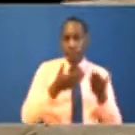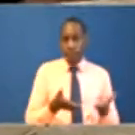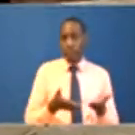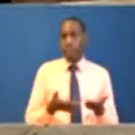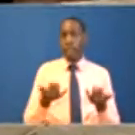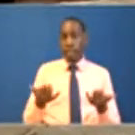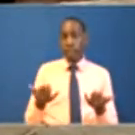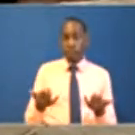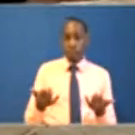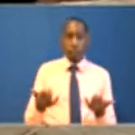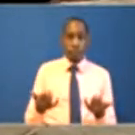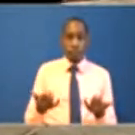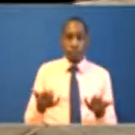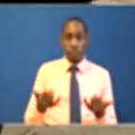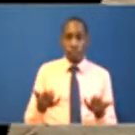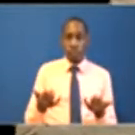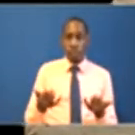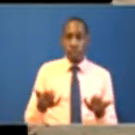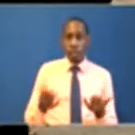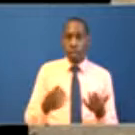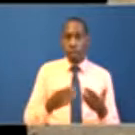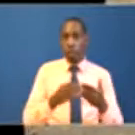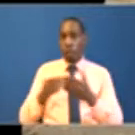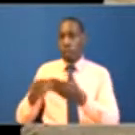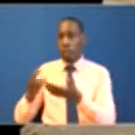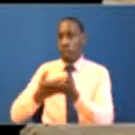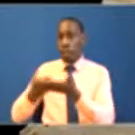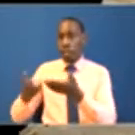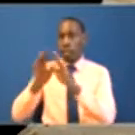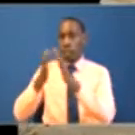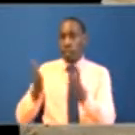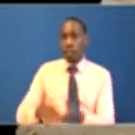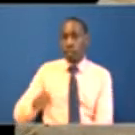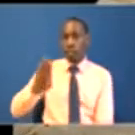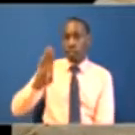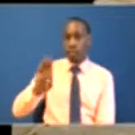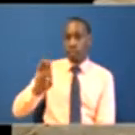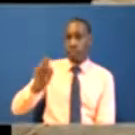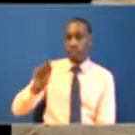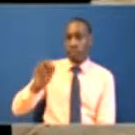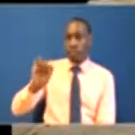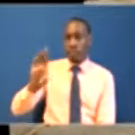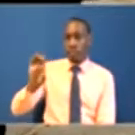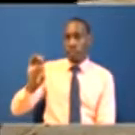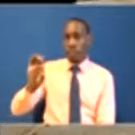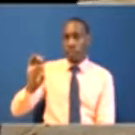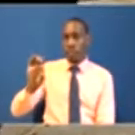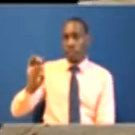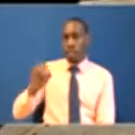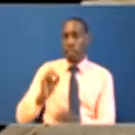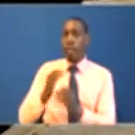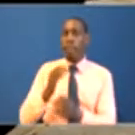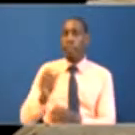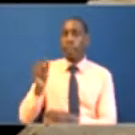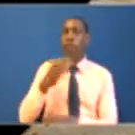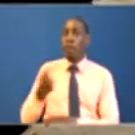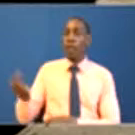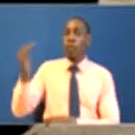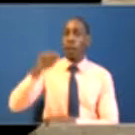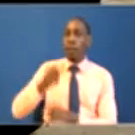so laila let's go to the registration desk square beatrice get on your ease and b trees come home tonight